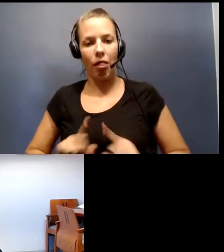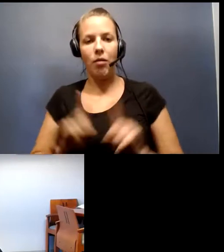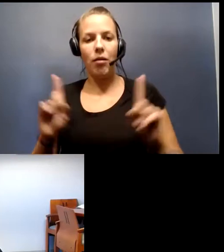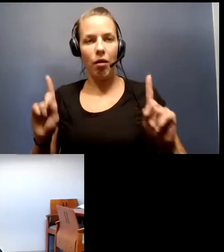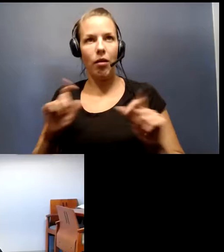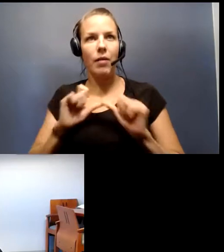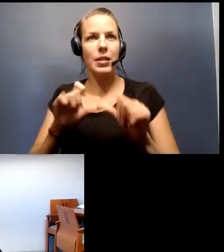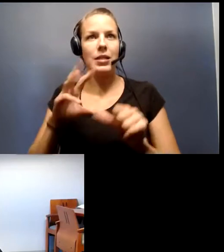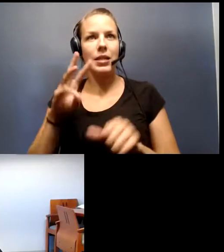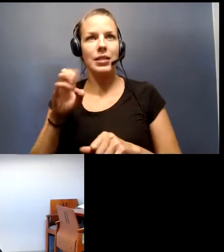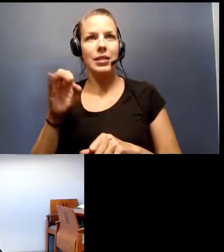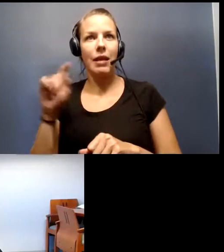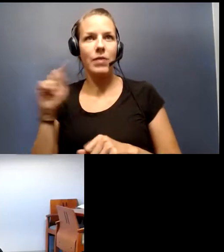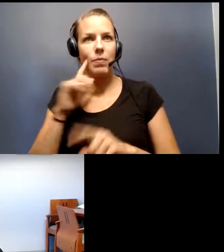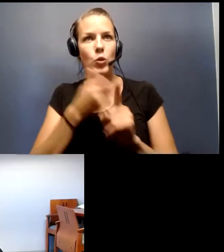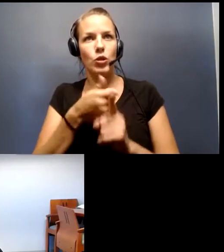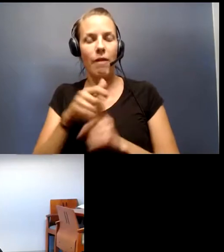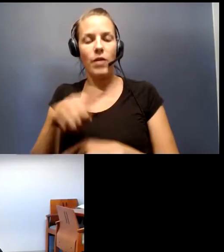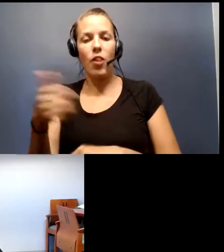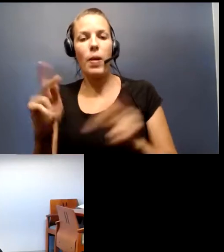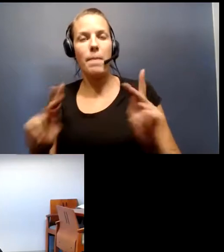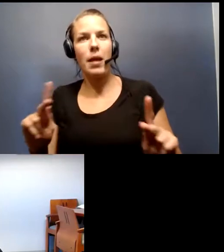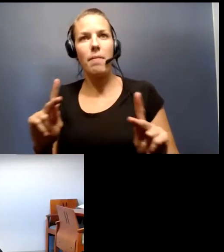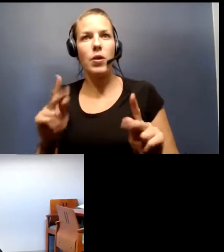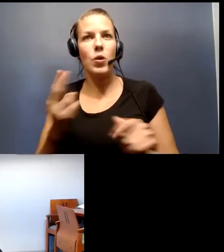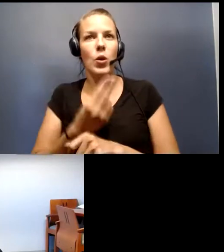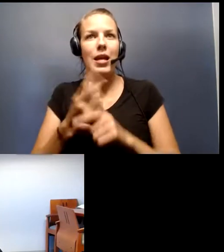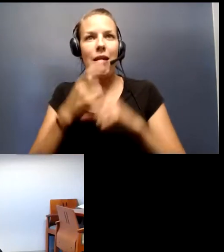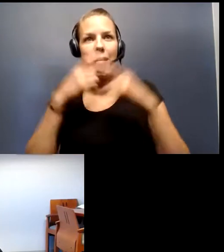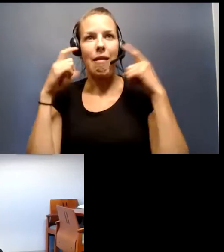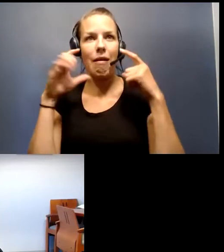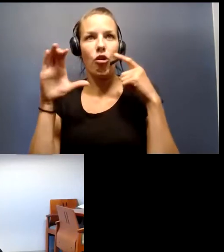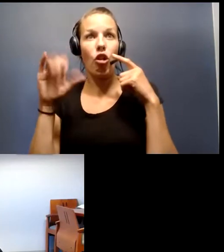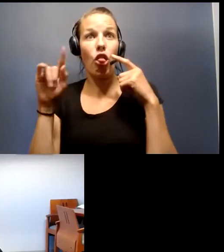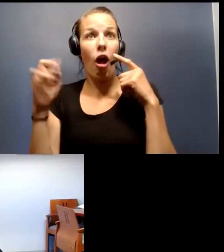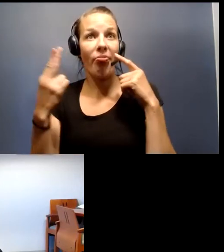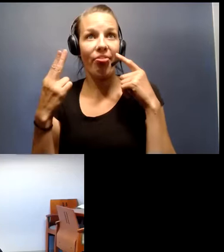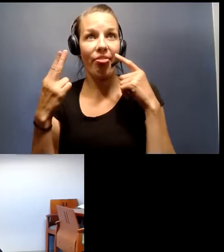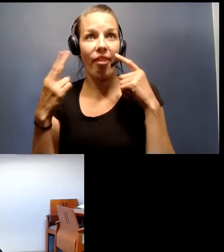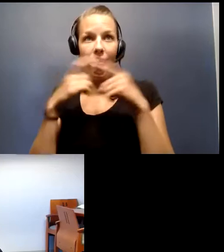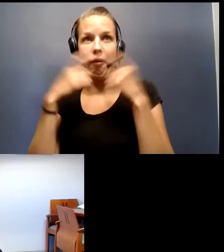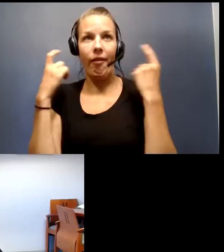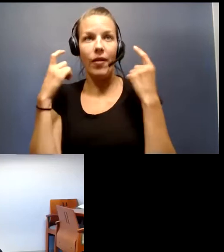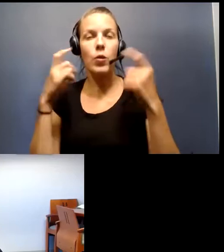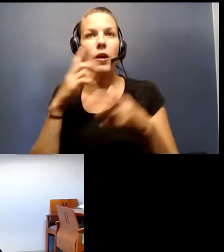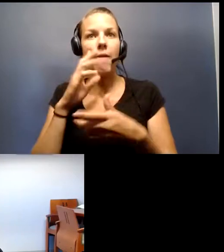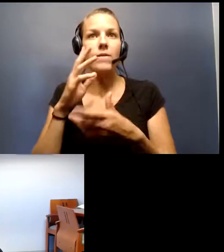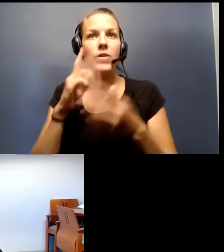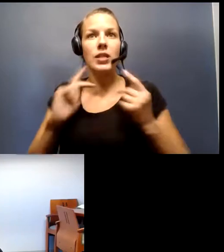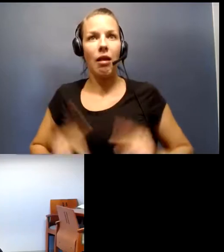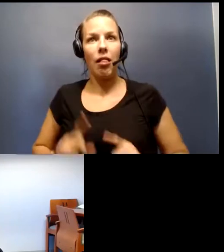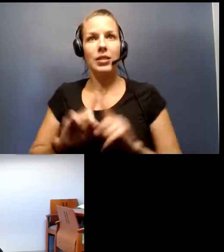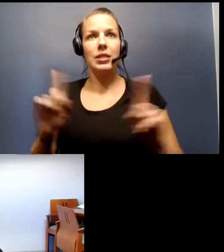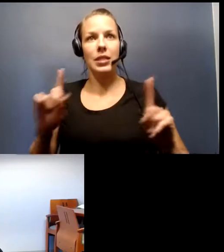maintaining 6 feet between yourself and others, and wear a cloth face covering when physical distancing is not possible,